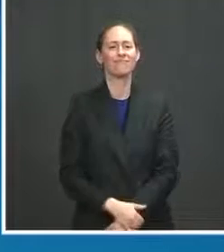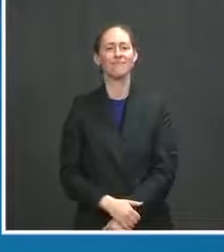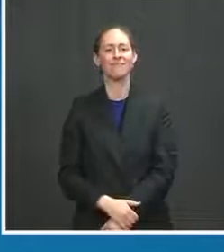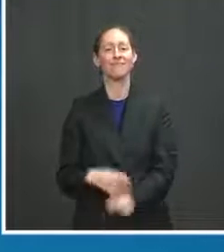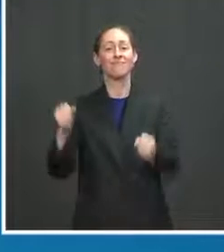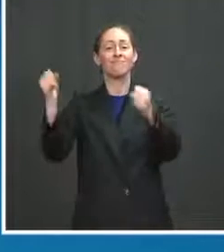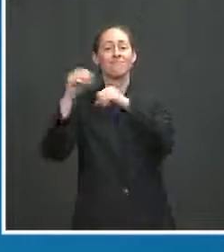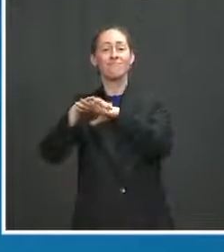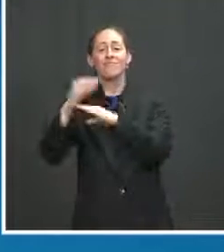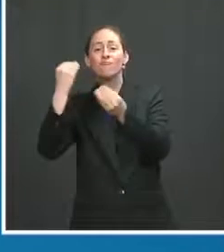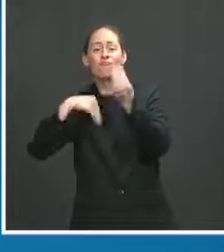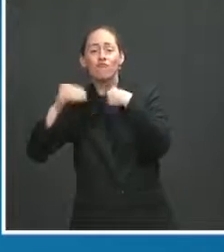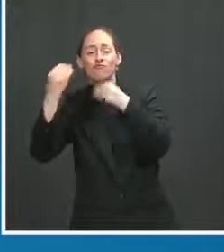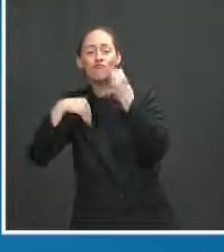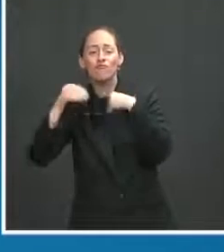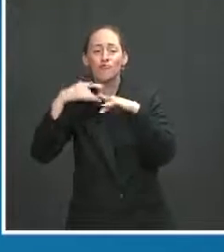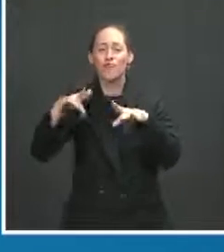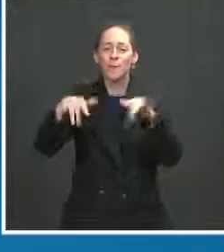I know.